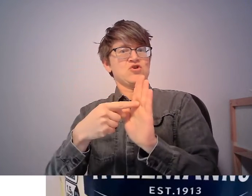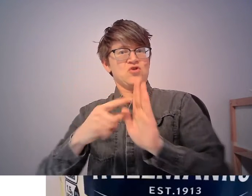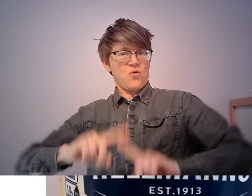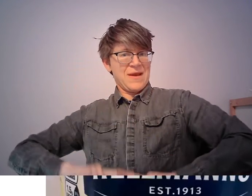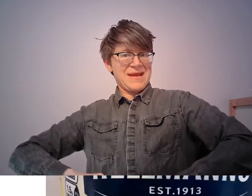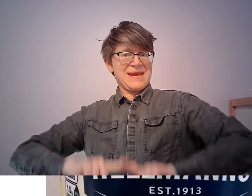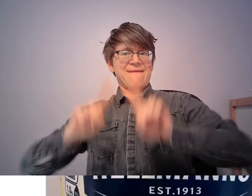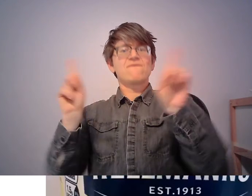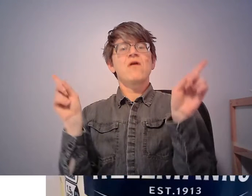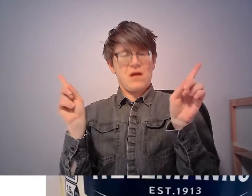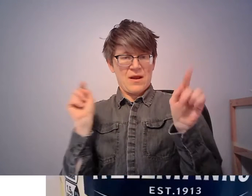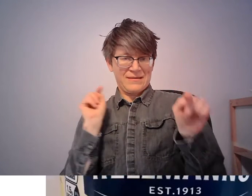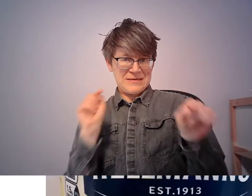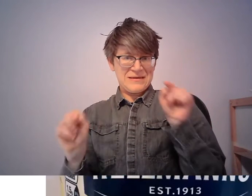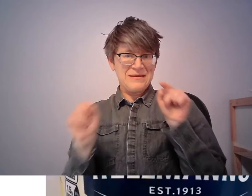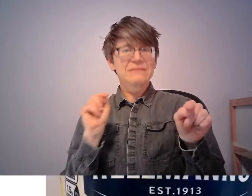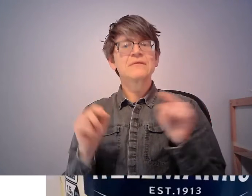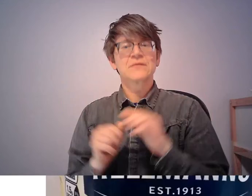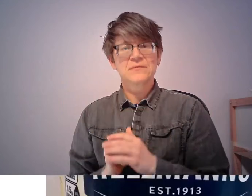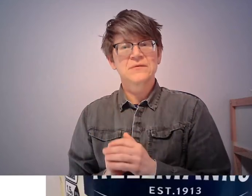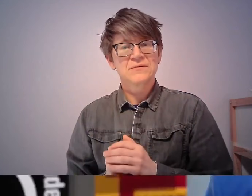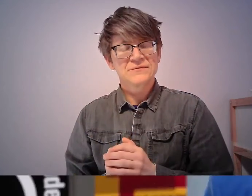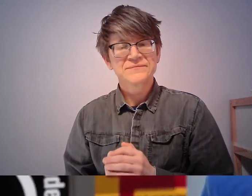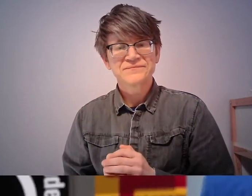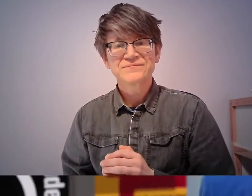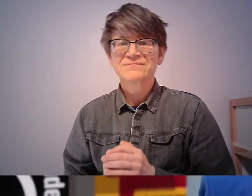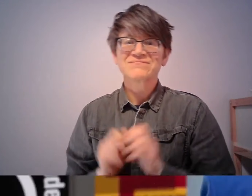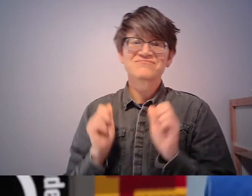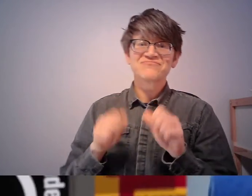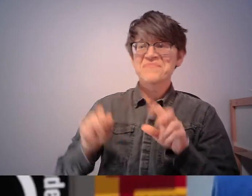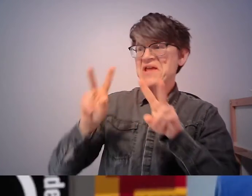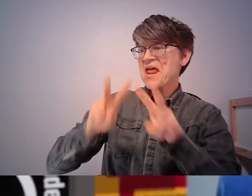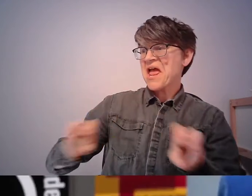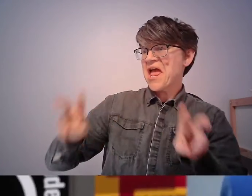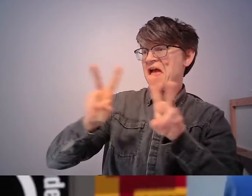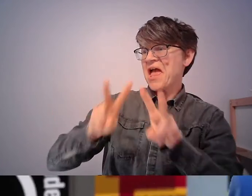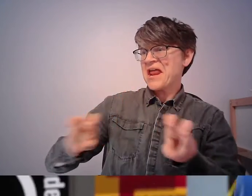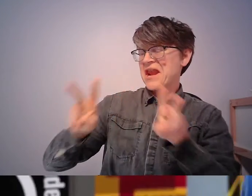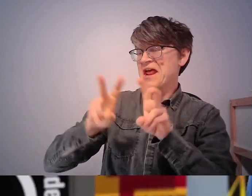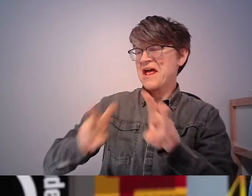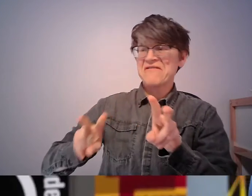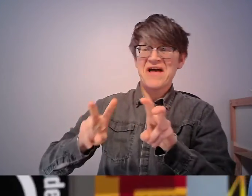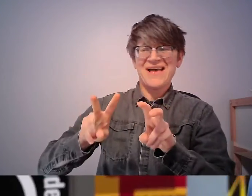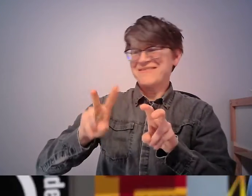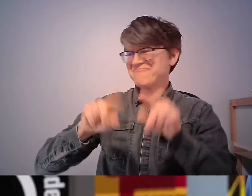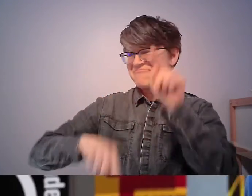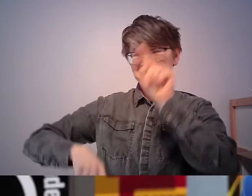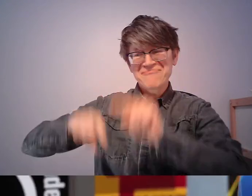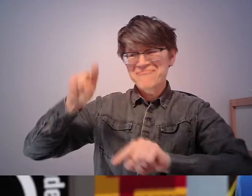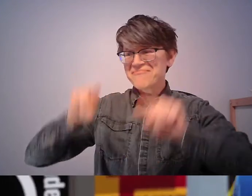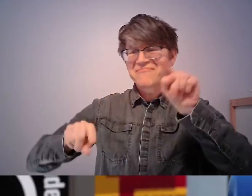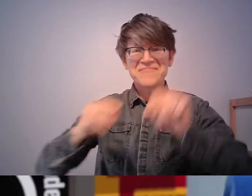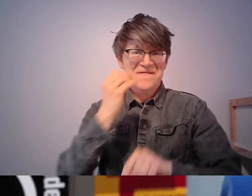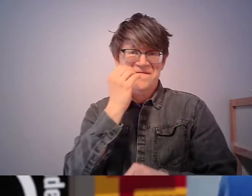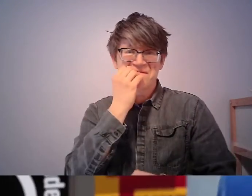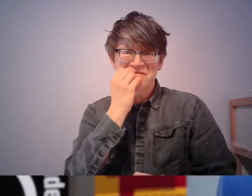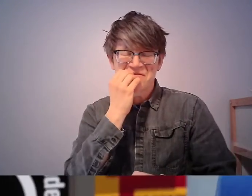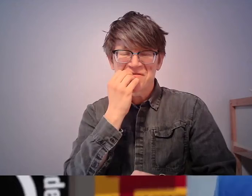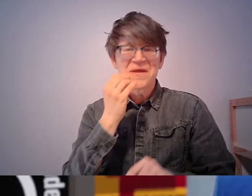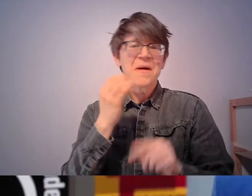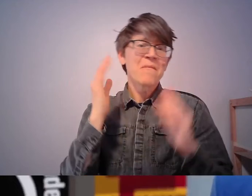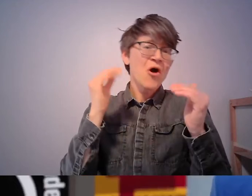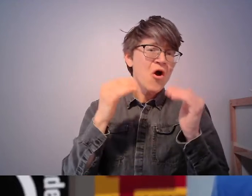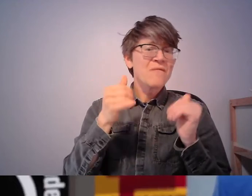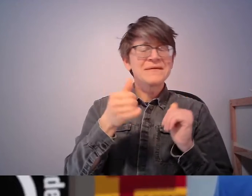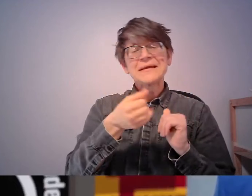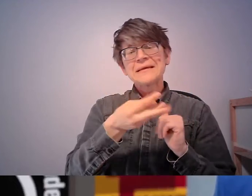read the words vegan mayo. We could analyze every product category in the supermarket, but I hope these few examples will